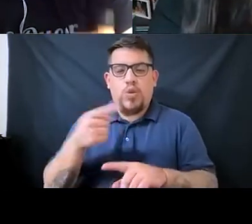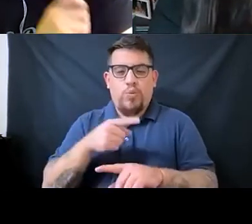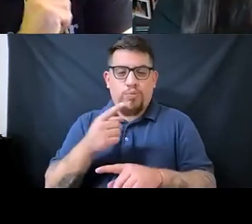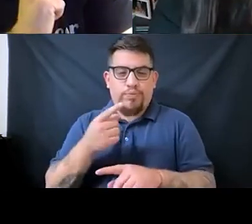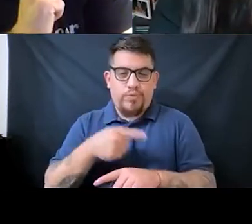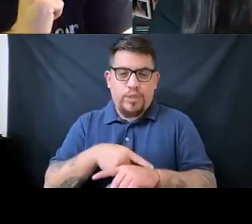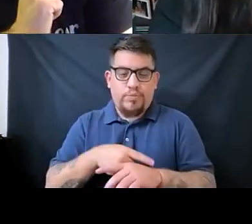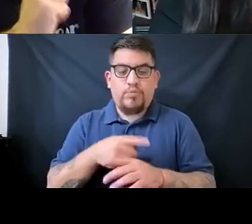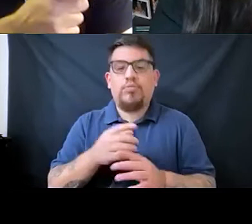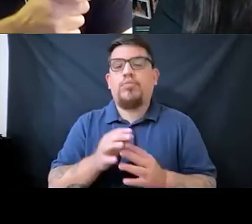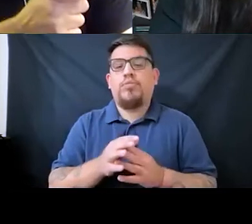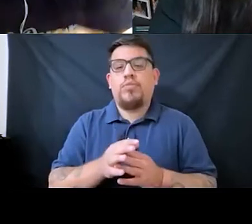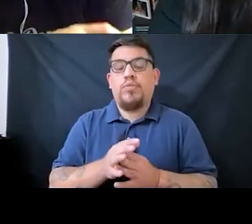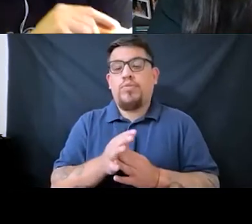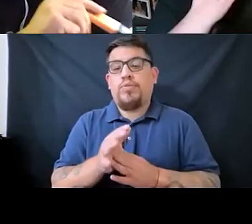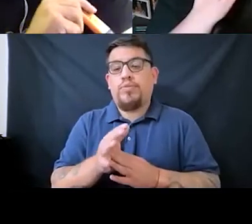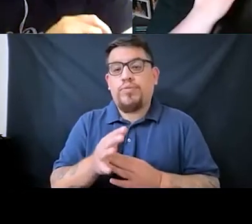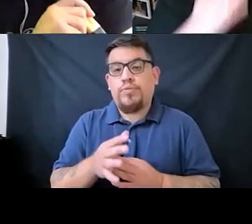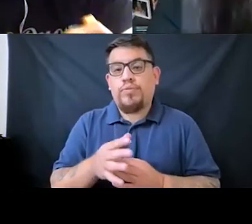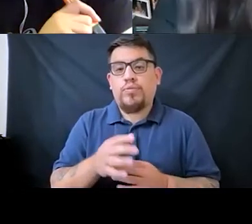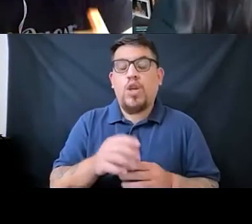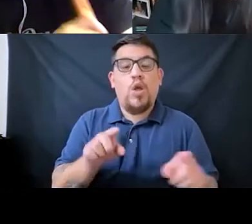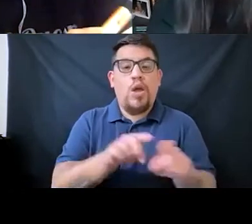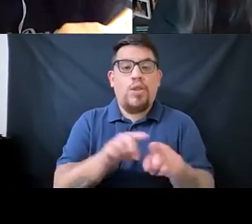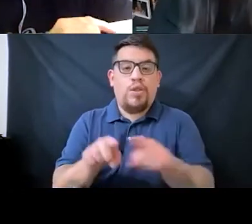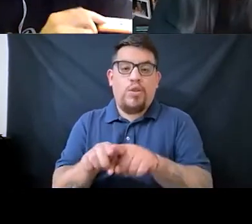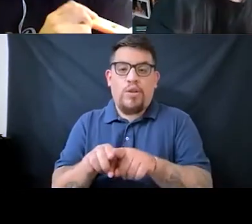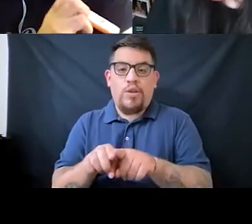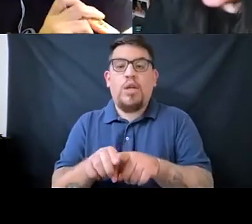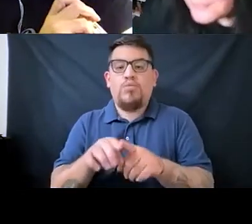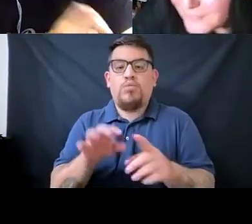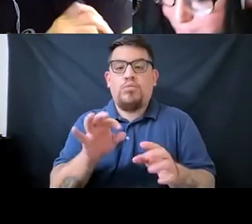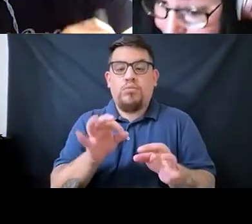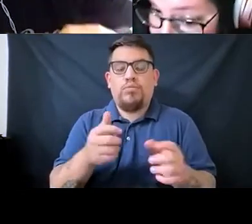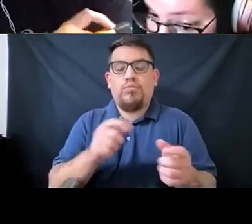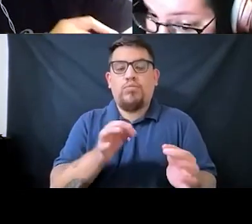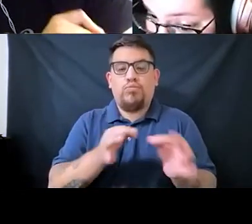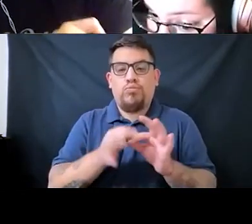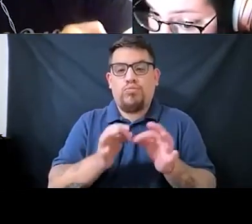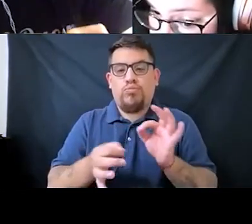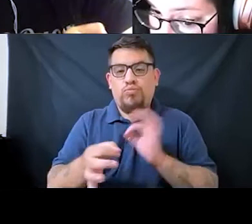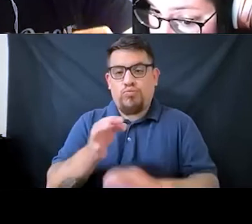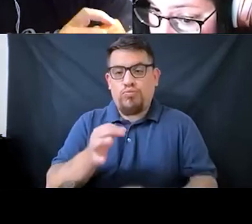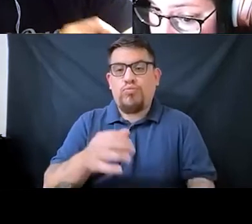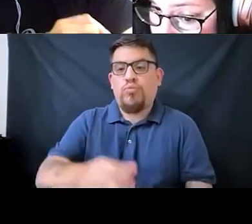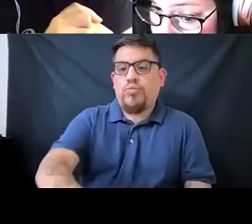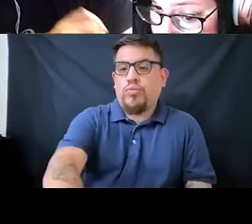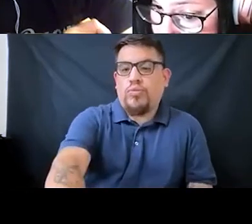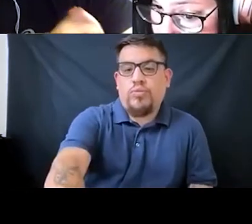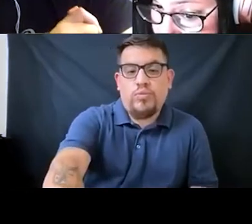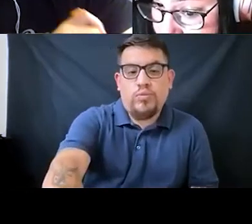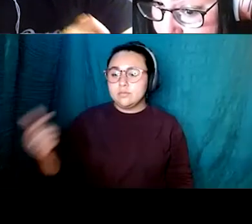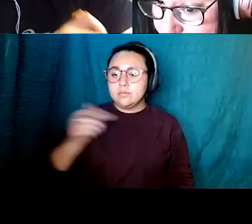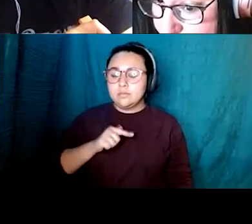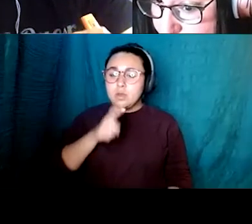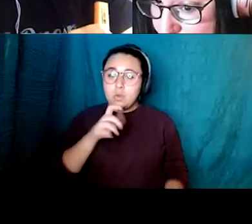that goes for y'all as the fan-queer editor, but it also goes for any of you out there listening who would like to do, or who would like to build fat and